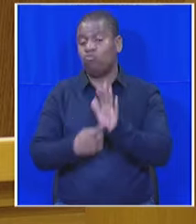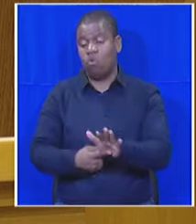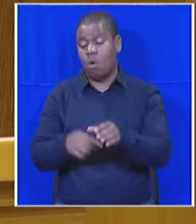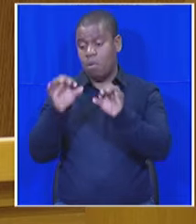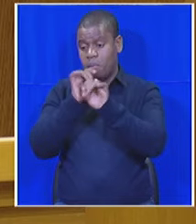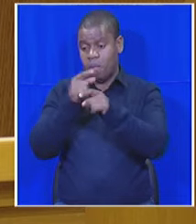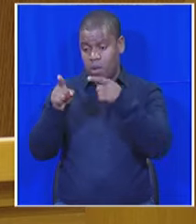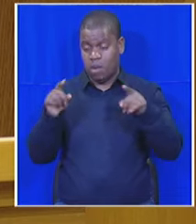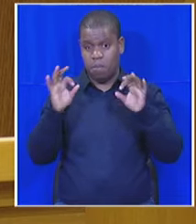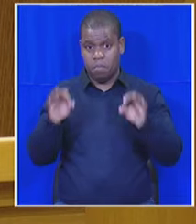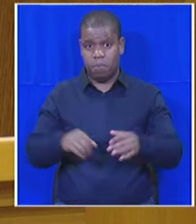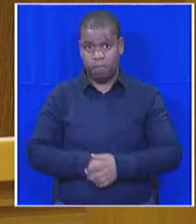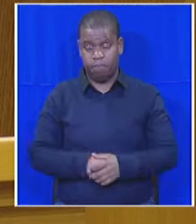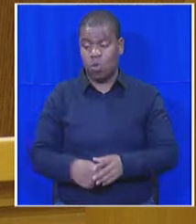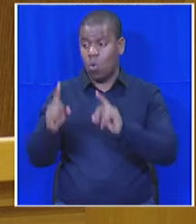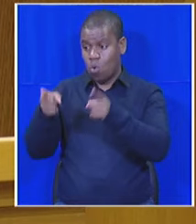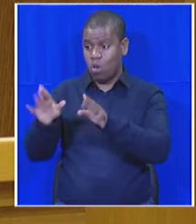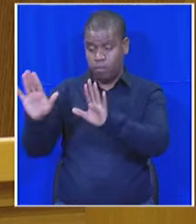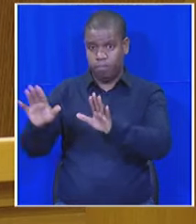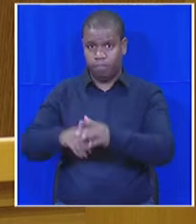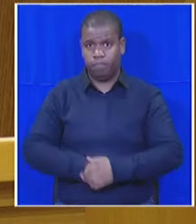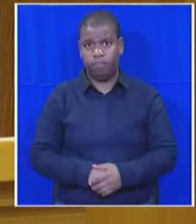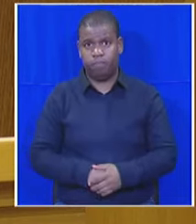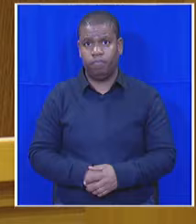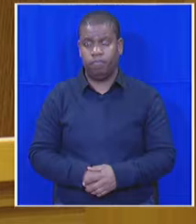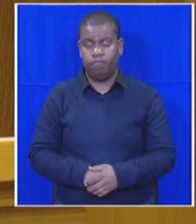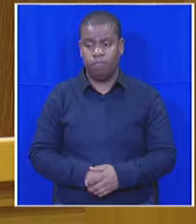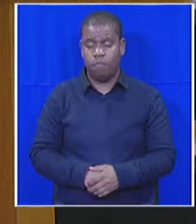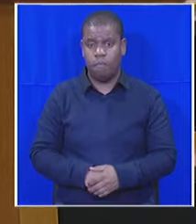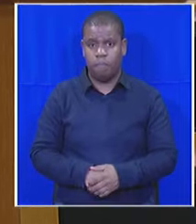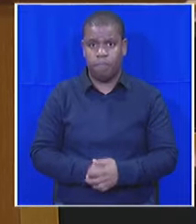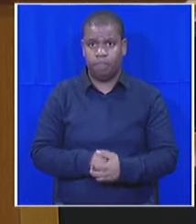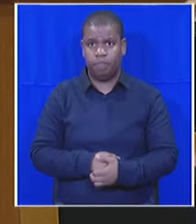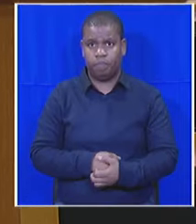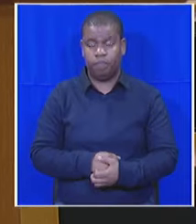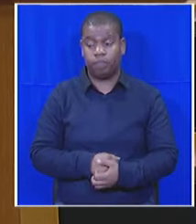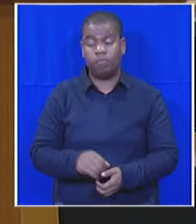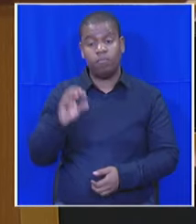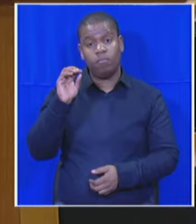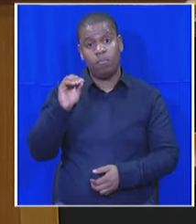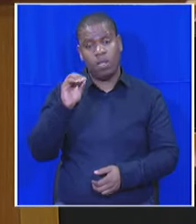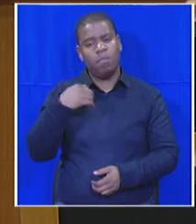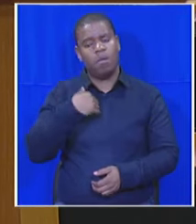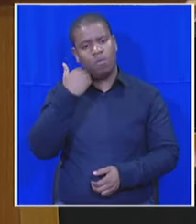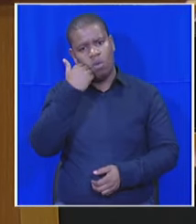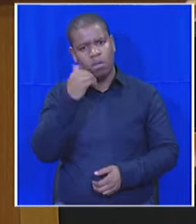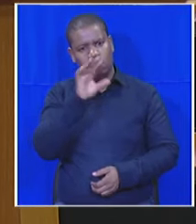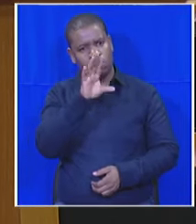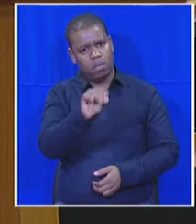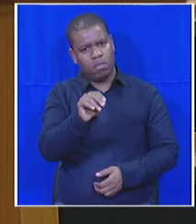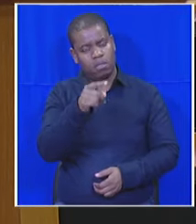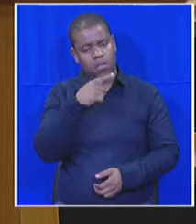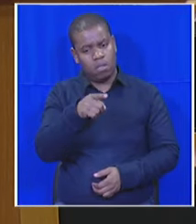That is what is important. Honorable member. Honorable Sheikh Imam. Honorable I would like to Stanathan. establish if the member